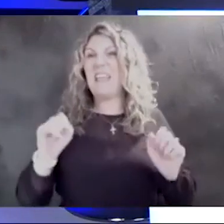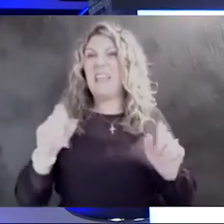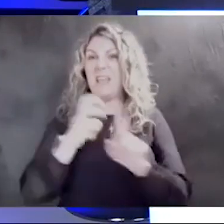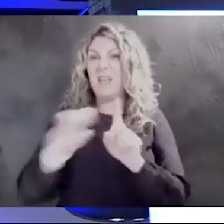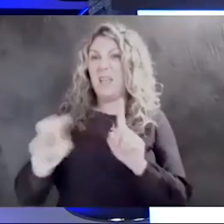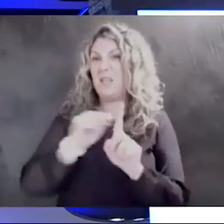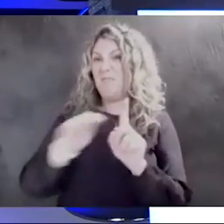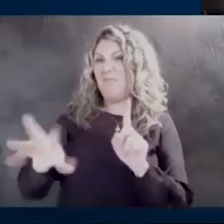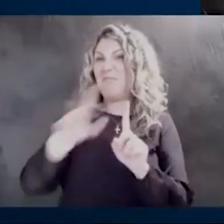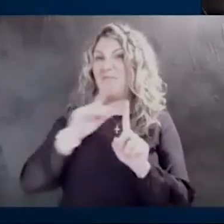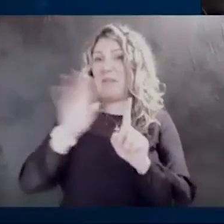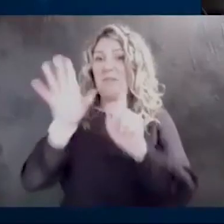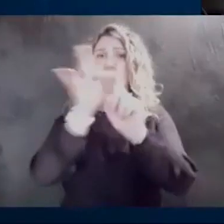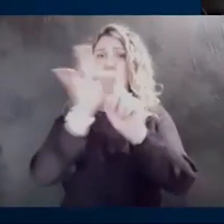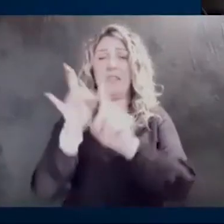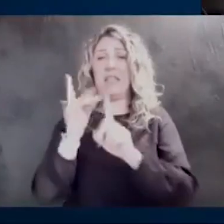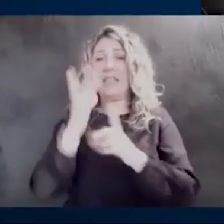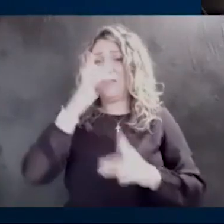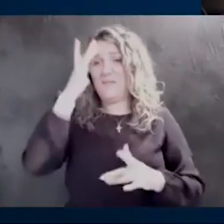infectious disease doc, what do you think?